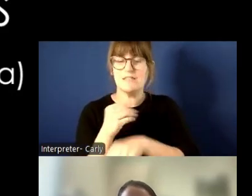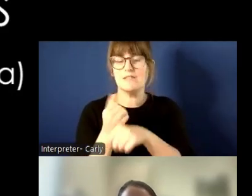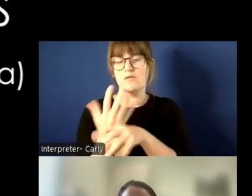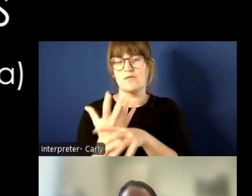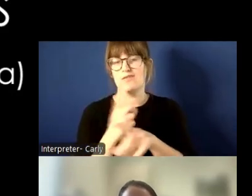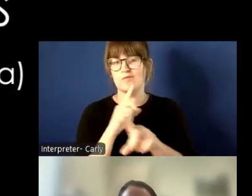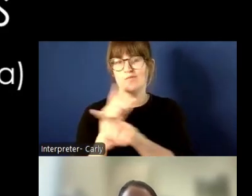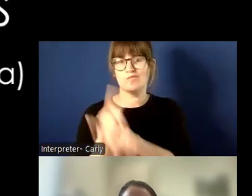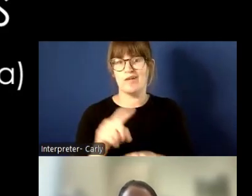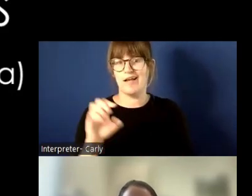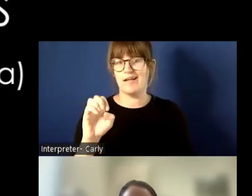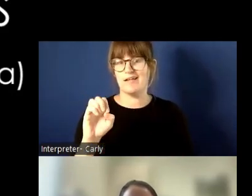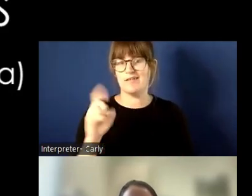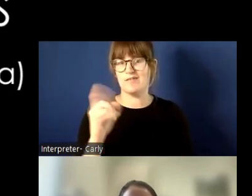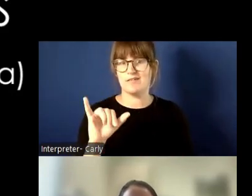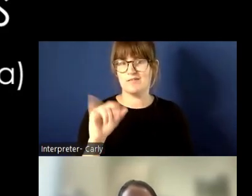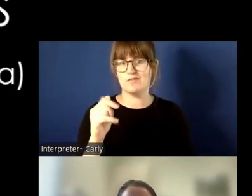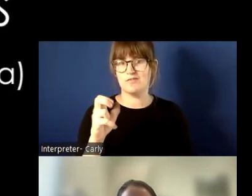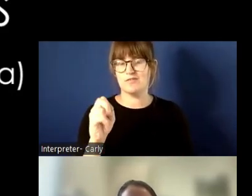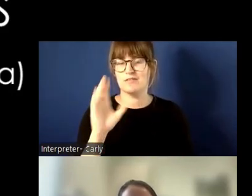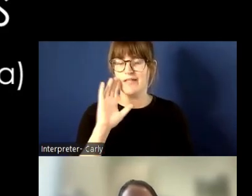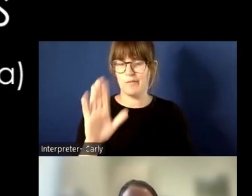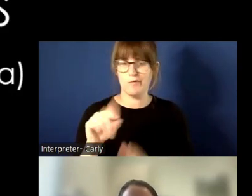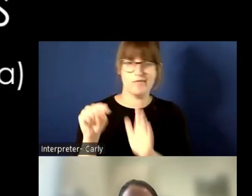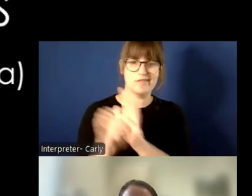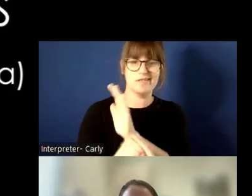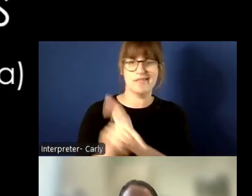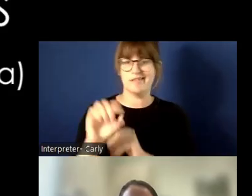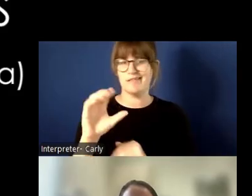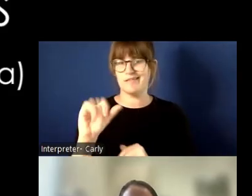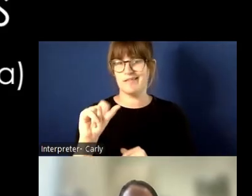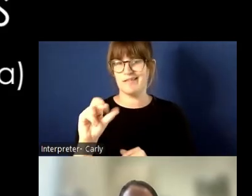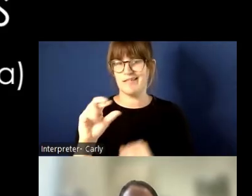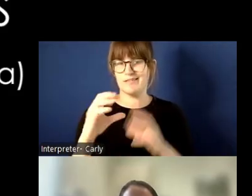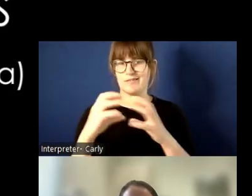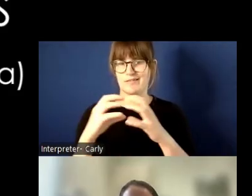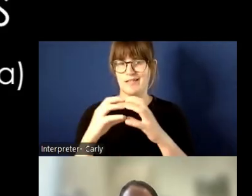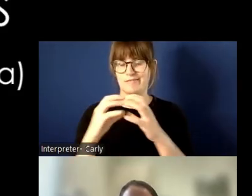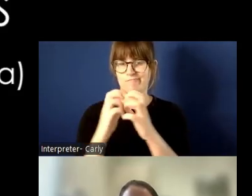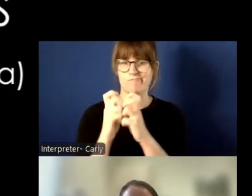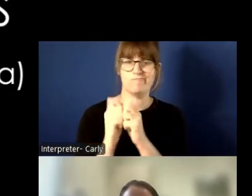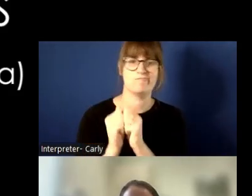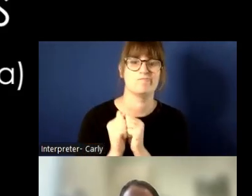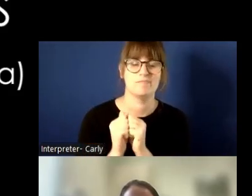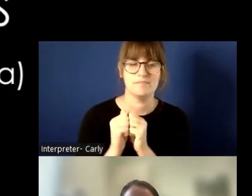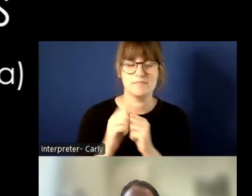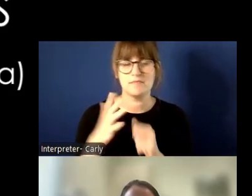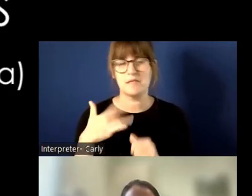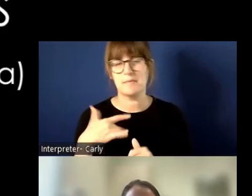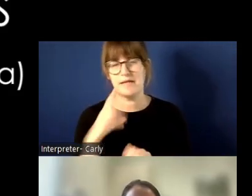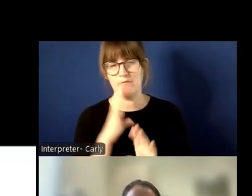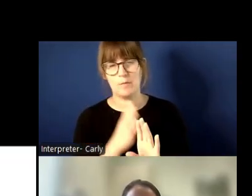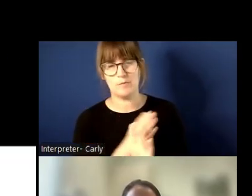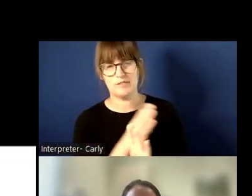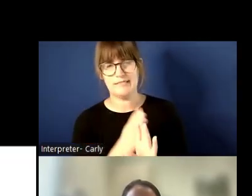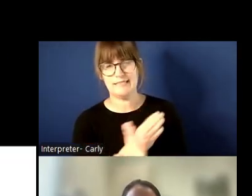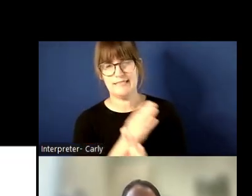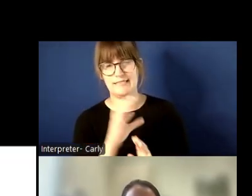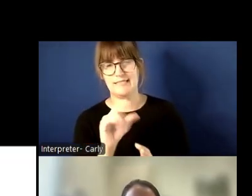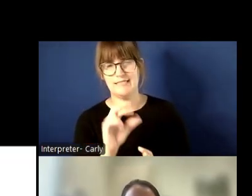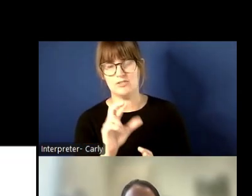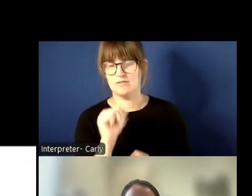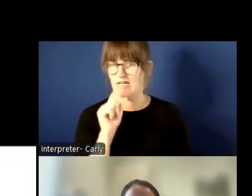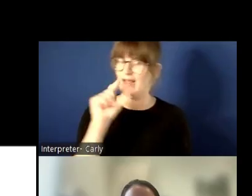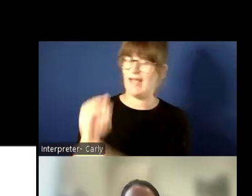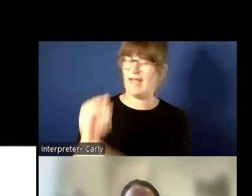oxygen species damage that kills those precancer cells. We tend to use it more for precancer than skin cancer treatment right now.